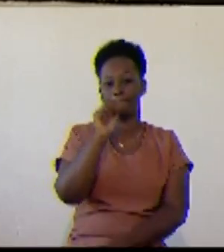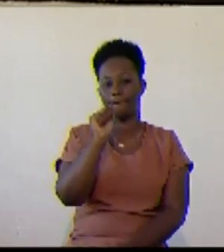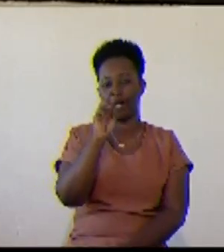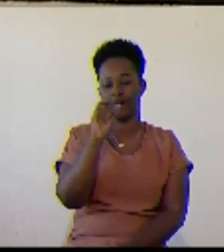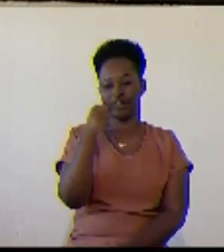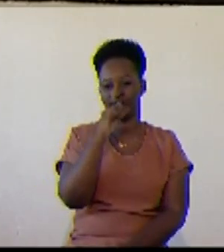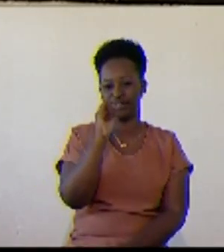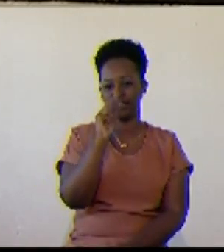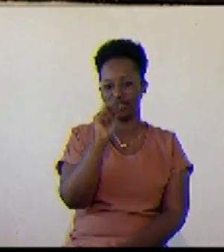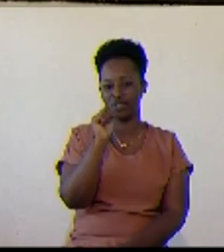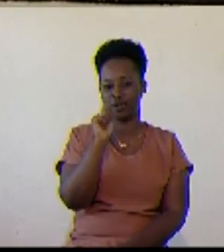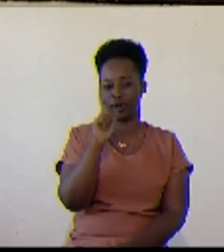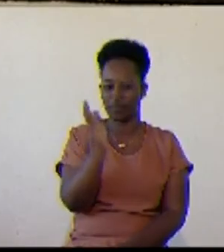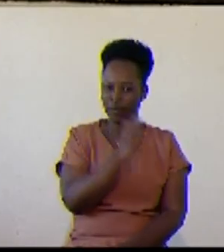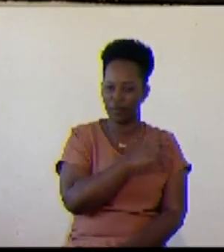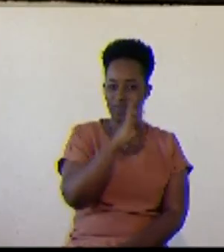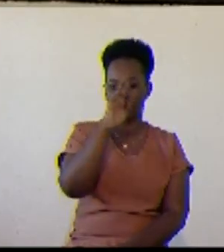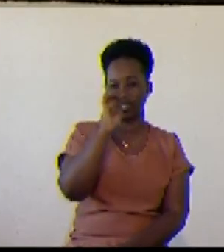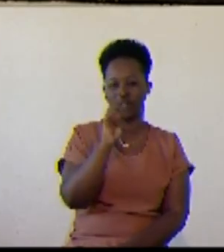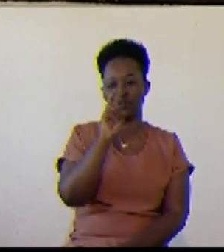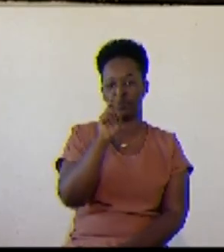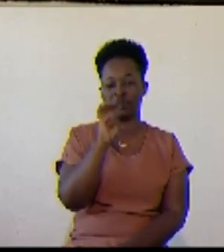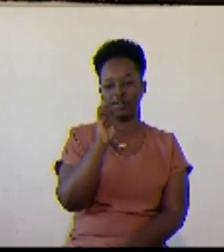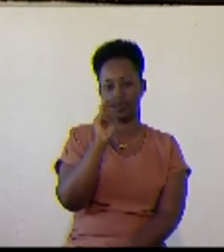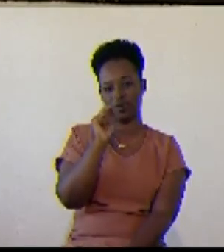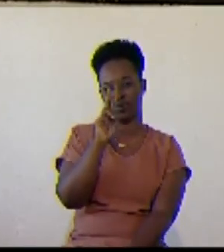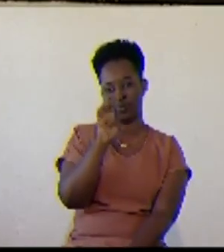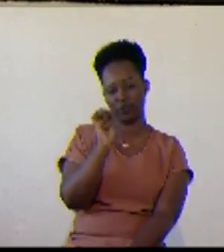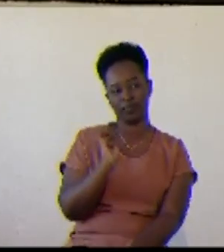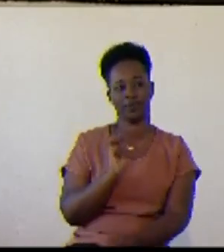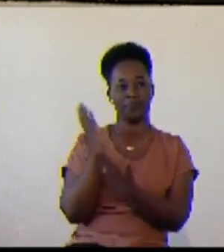revenue. Marginal revenue. When calculating